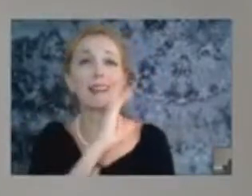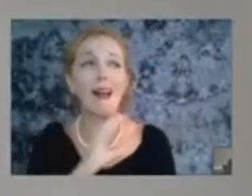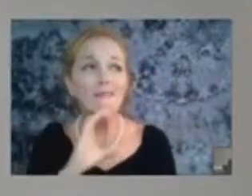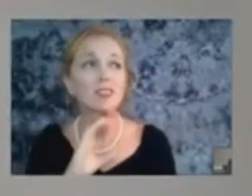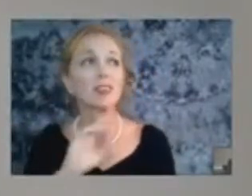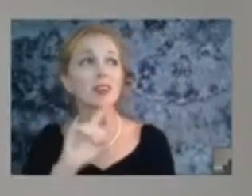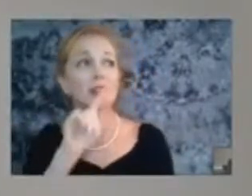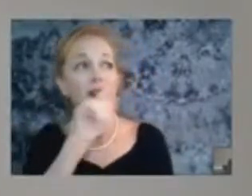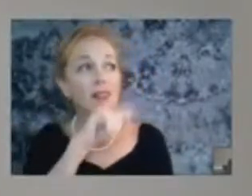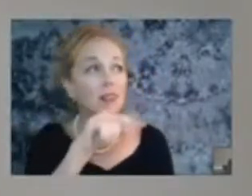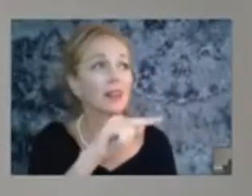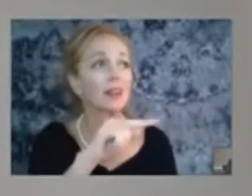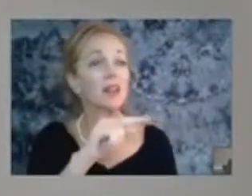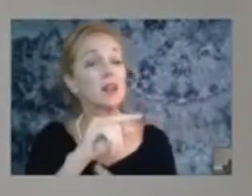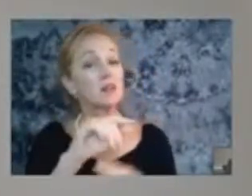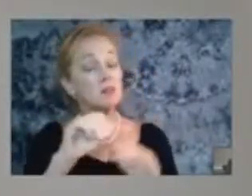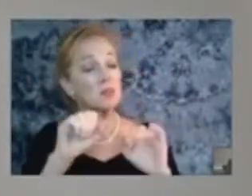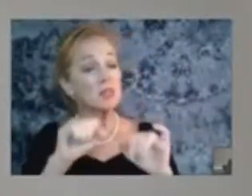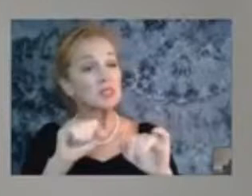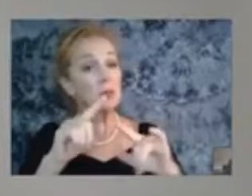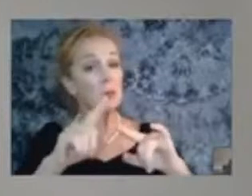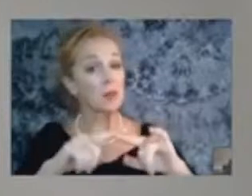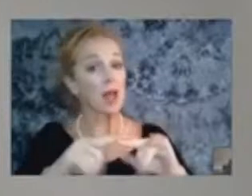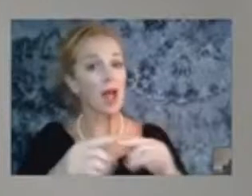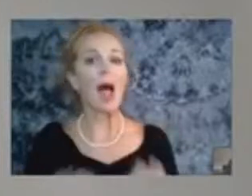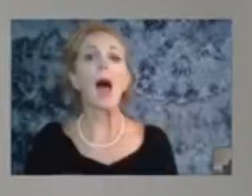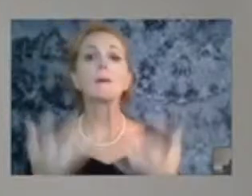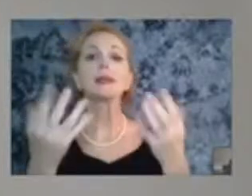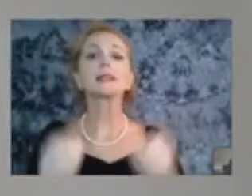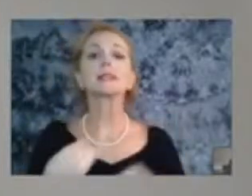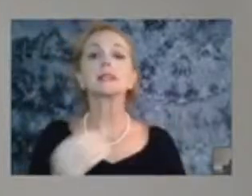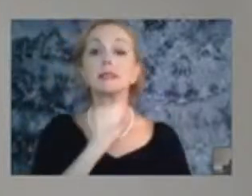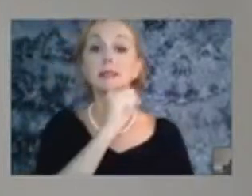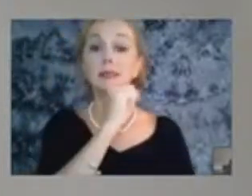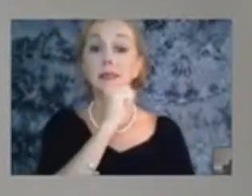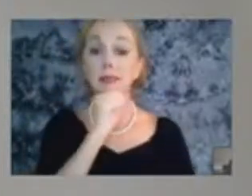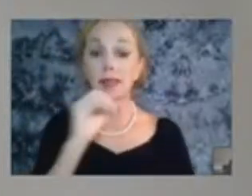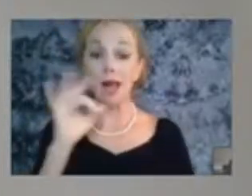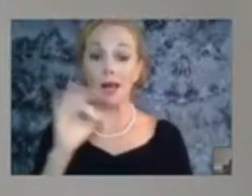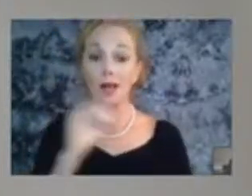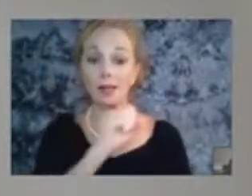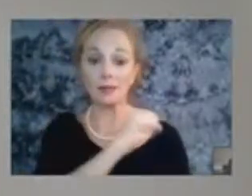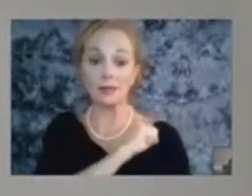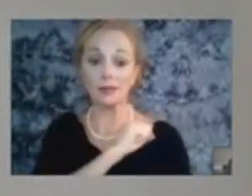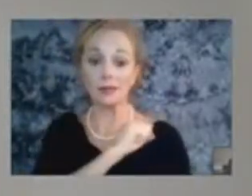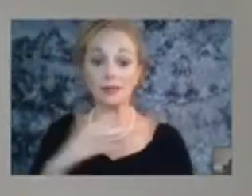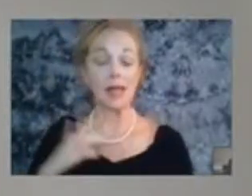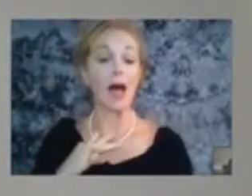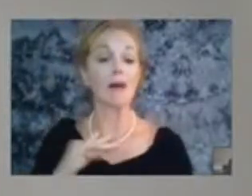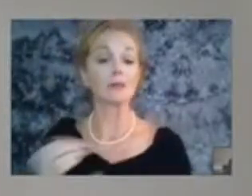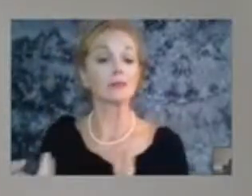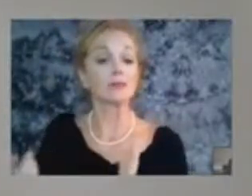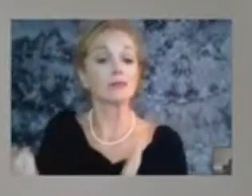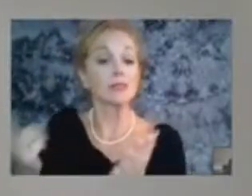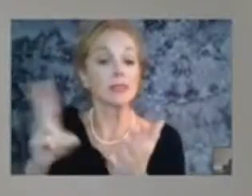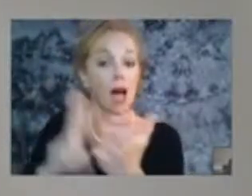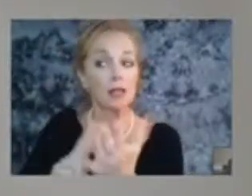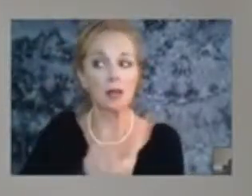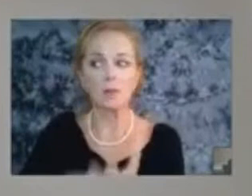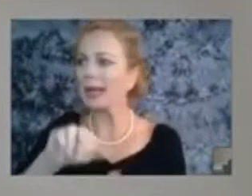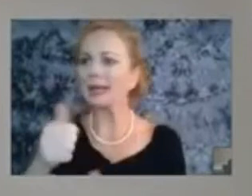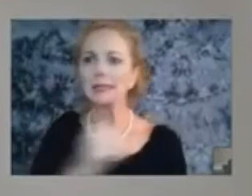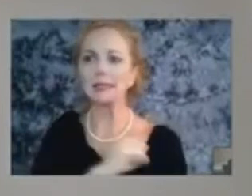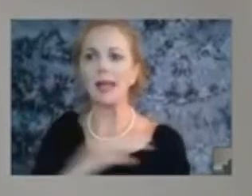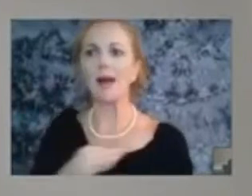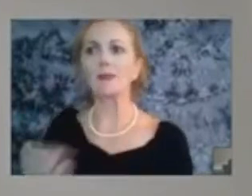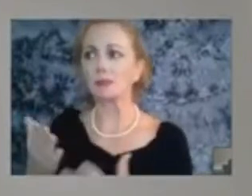type of learning, and it will be highly dependent upon the number of staff who sign up for that. And that's why, please, any staff who is listening and interested in this